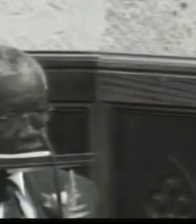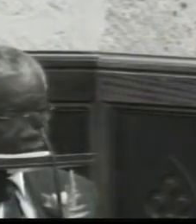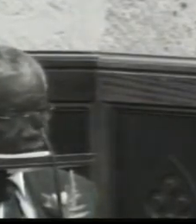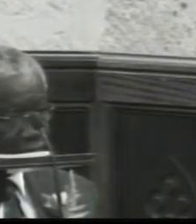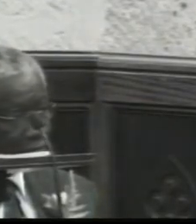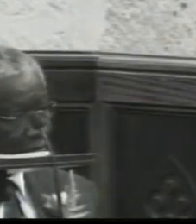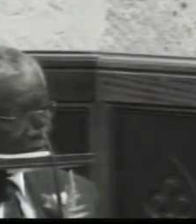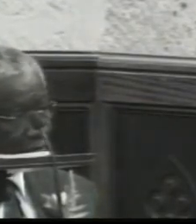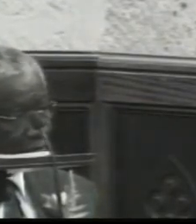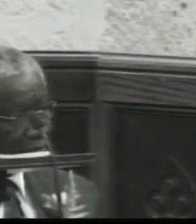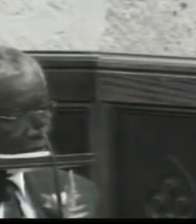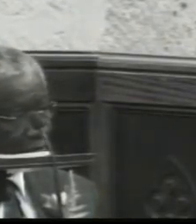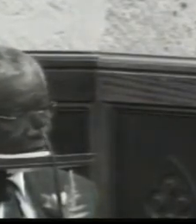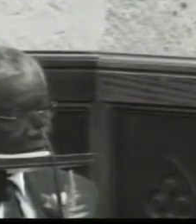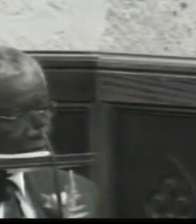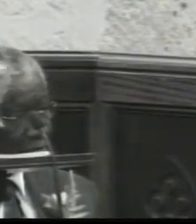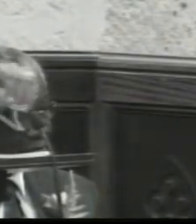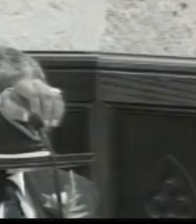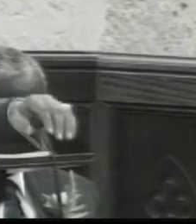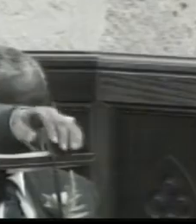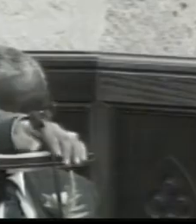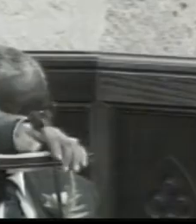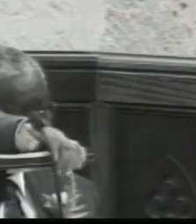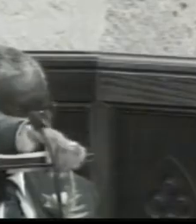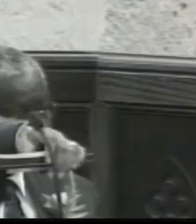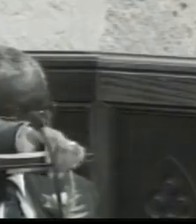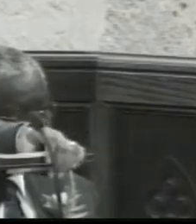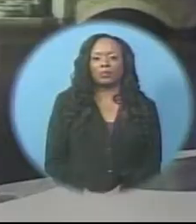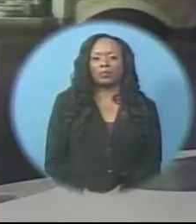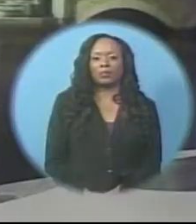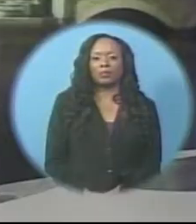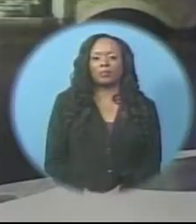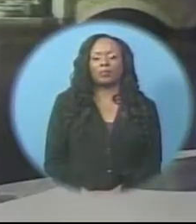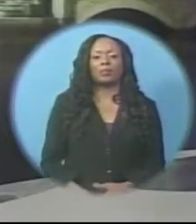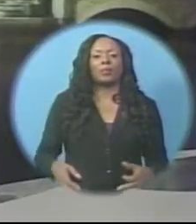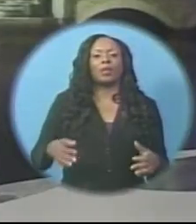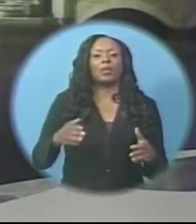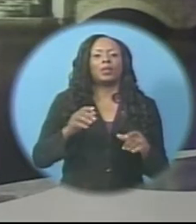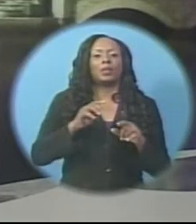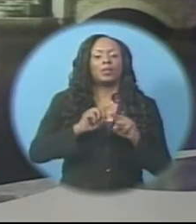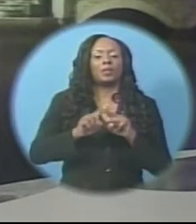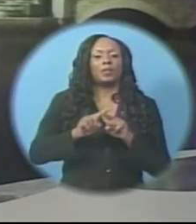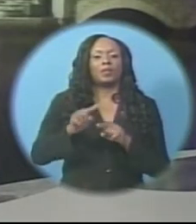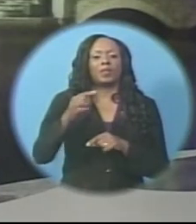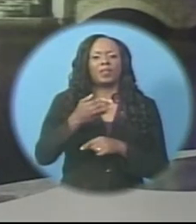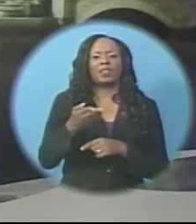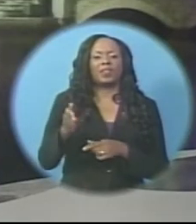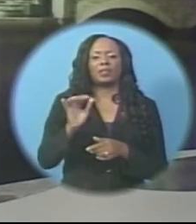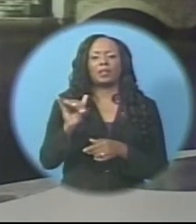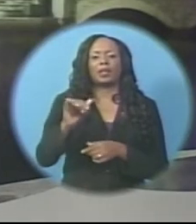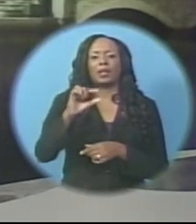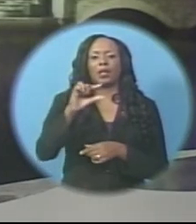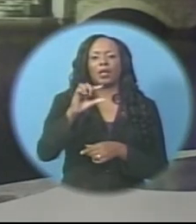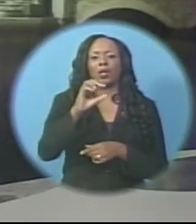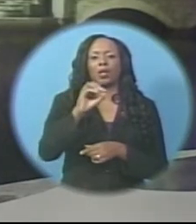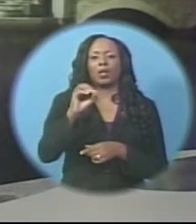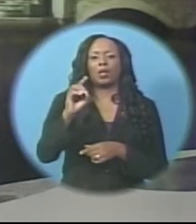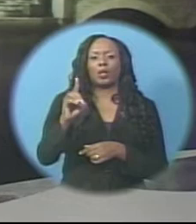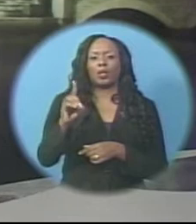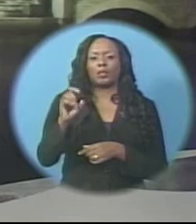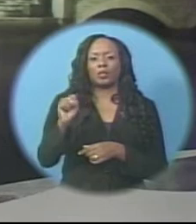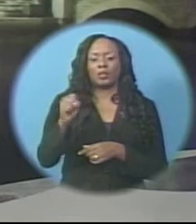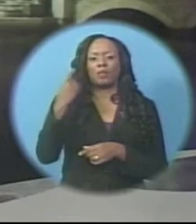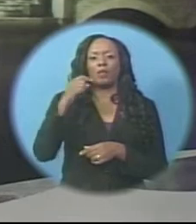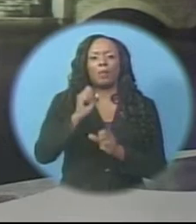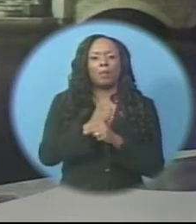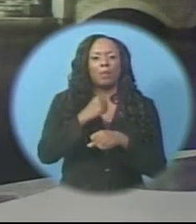yield $82 million this year. Mr. Sinclair says goods intended for the manufacturing, agriculture